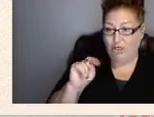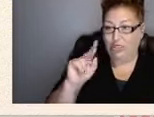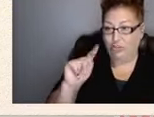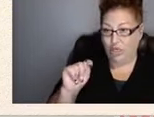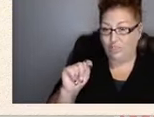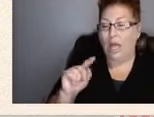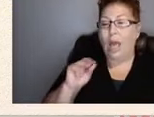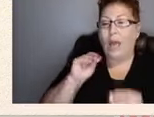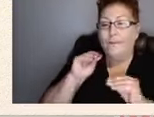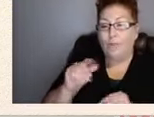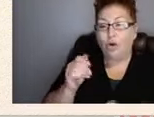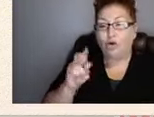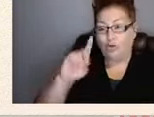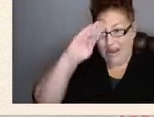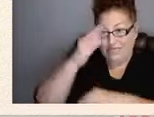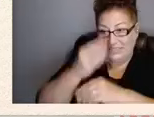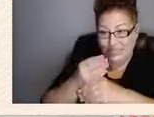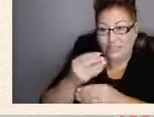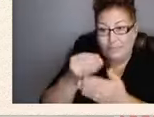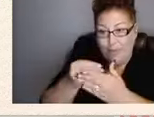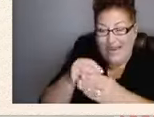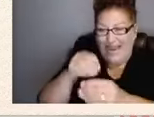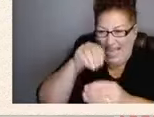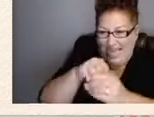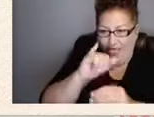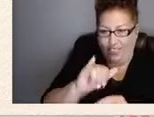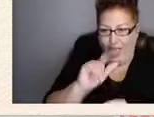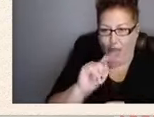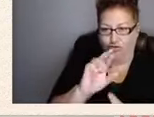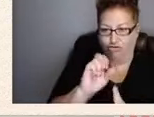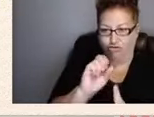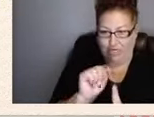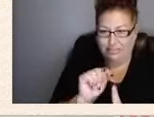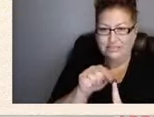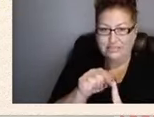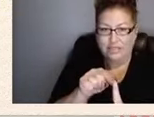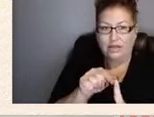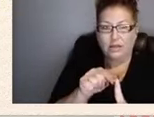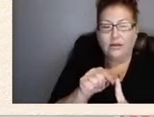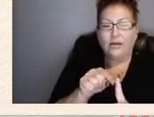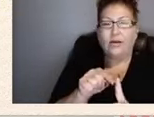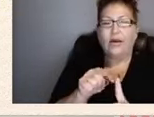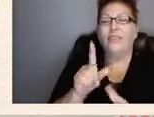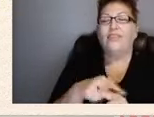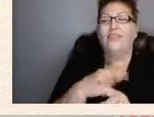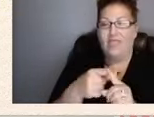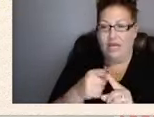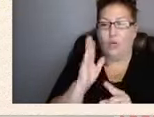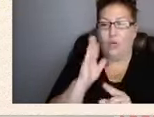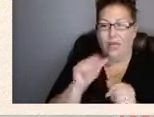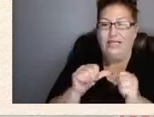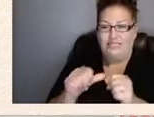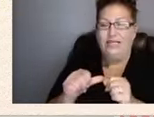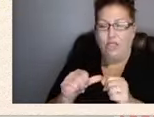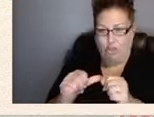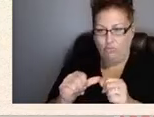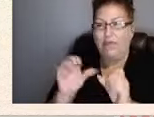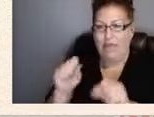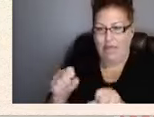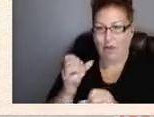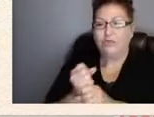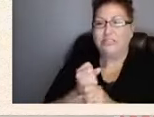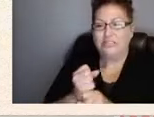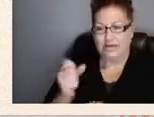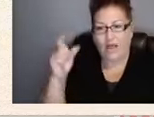in the first party trust. It's first party money. And then he would continue to be eligible for those government benefits